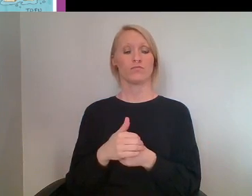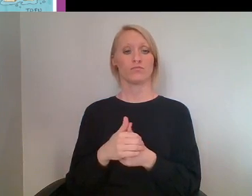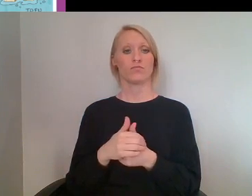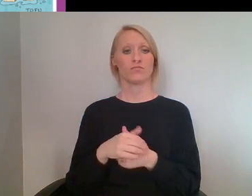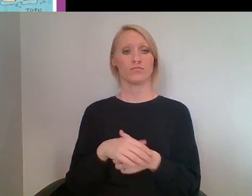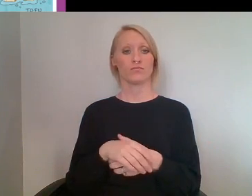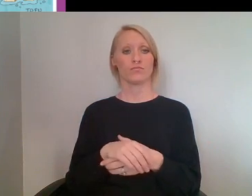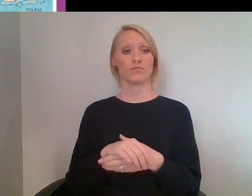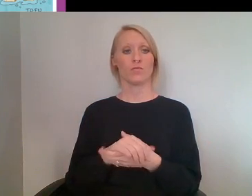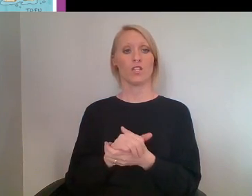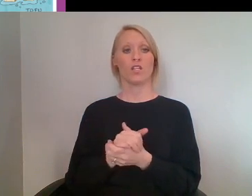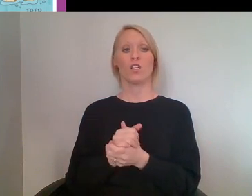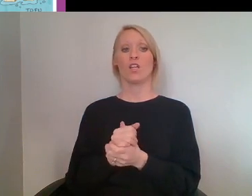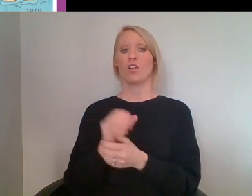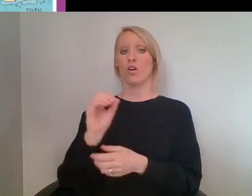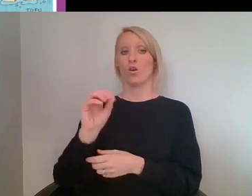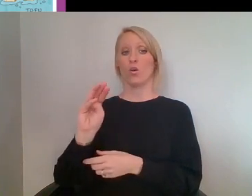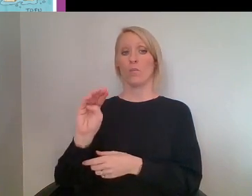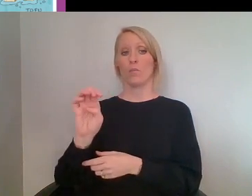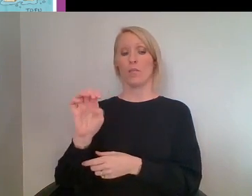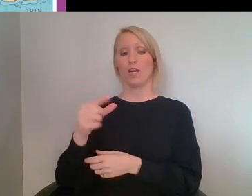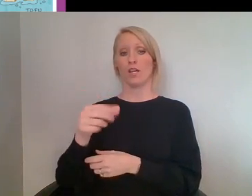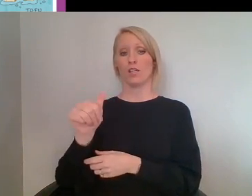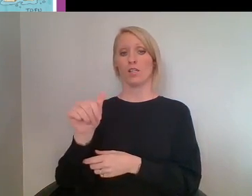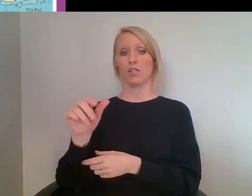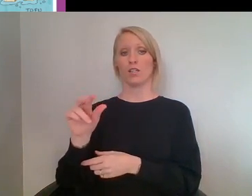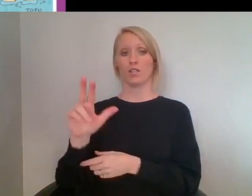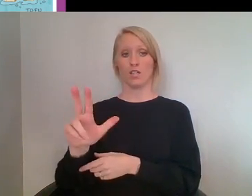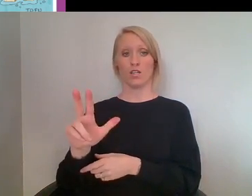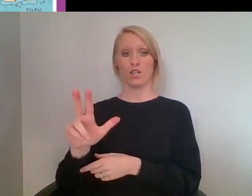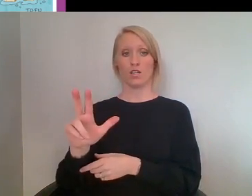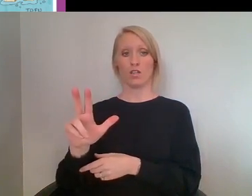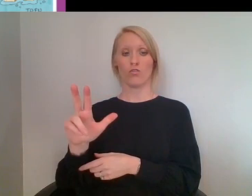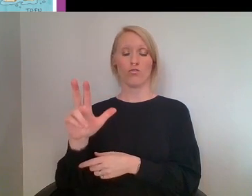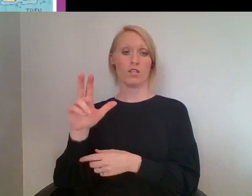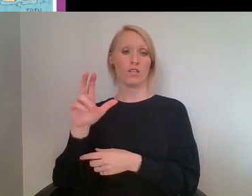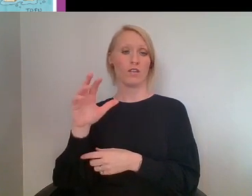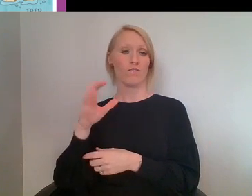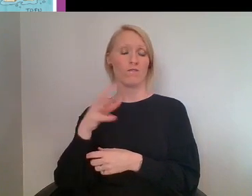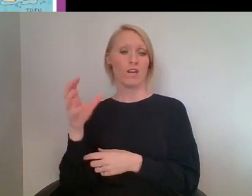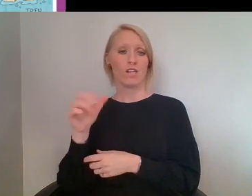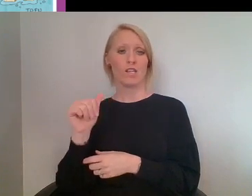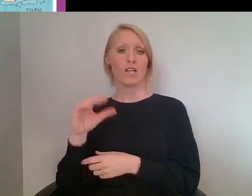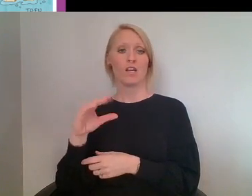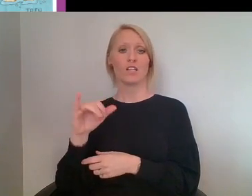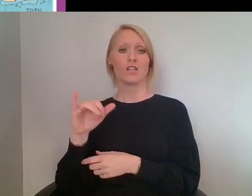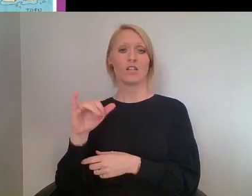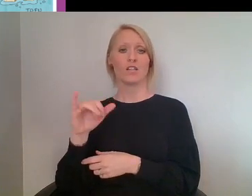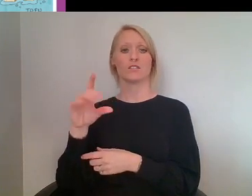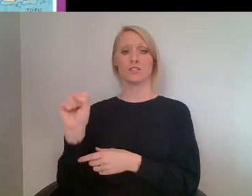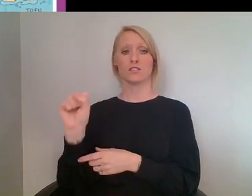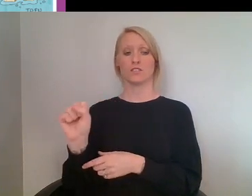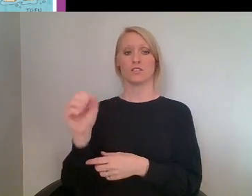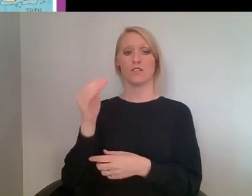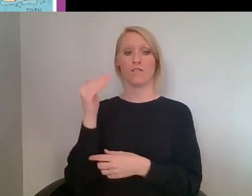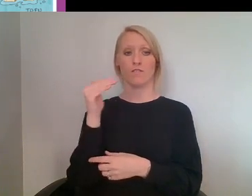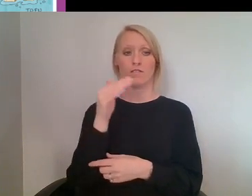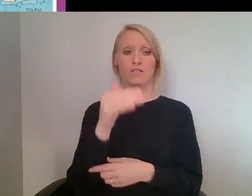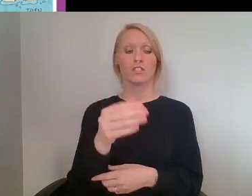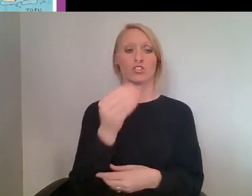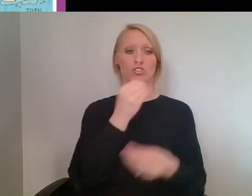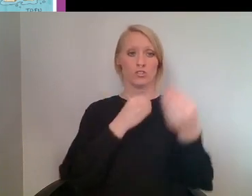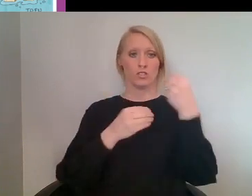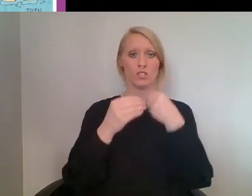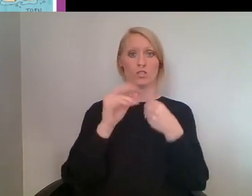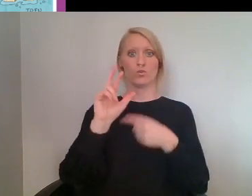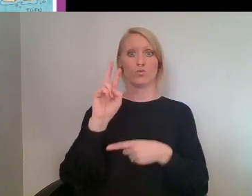good for like our brain and nervous system. So getting your fish intake at least twice a week is what's recommended.